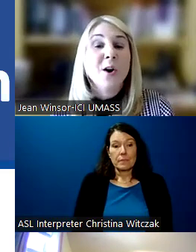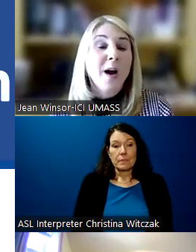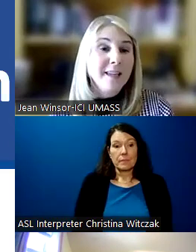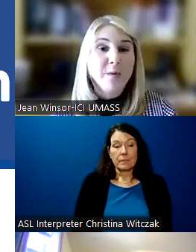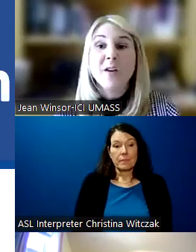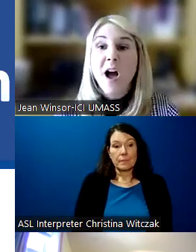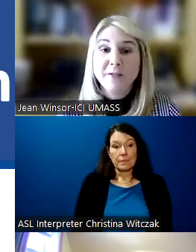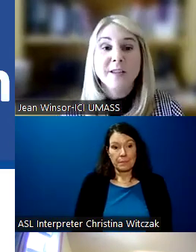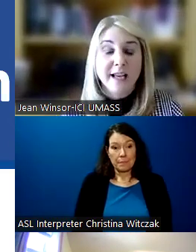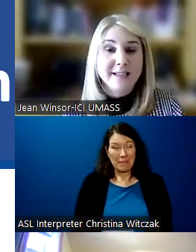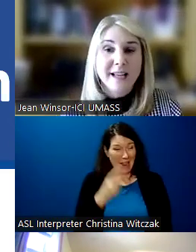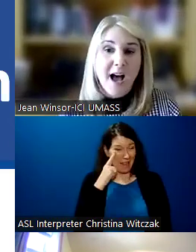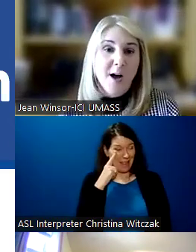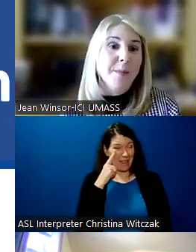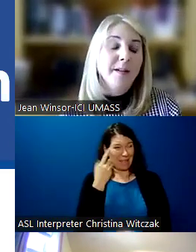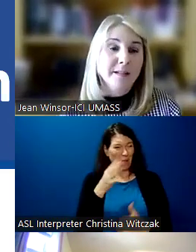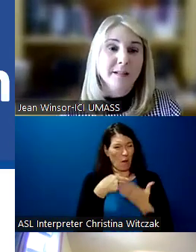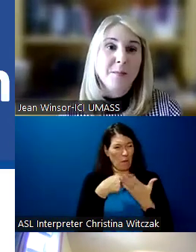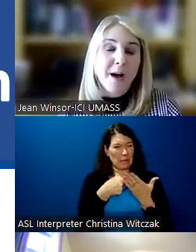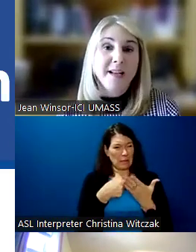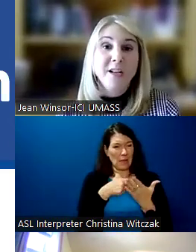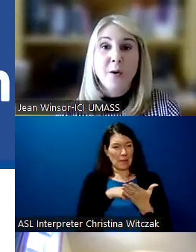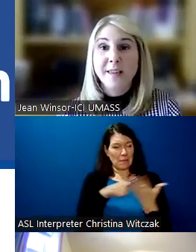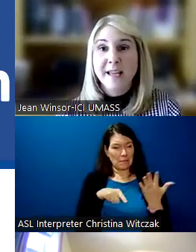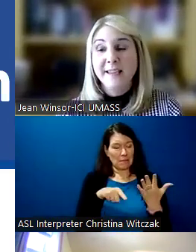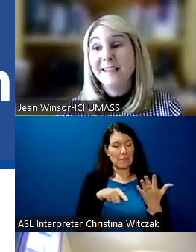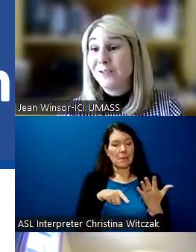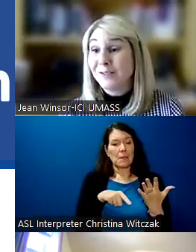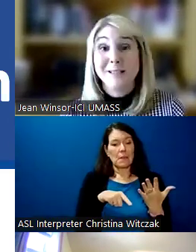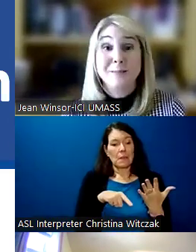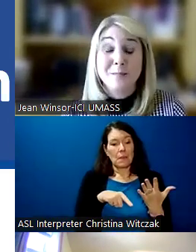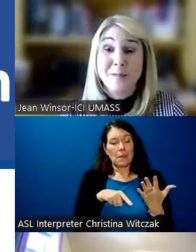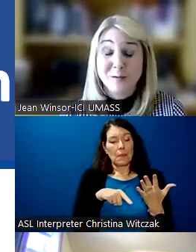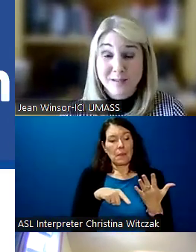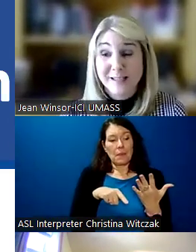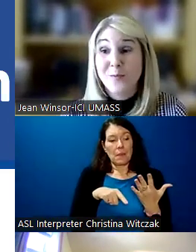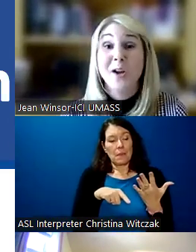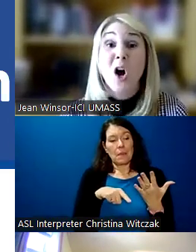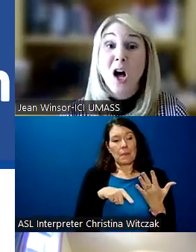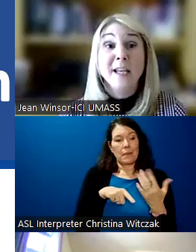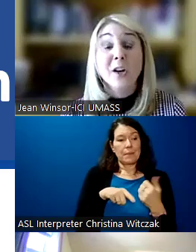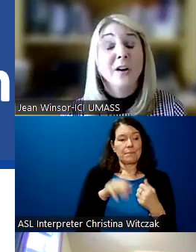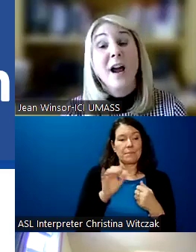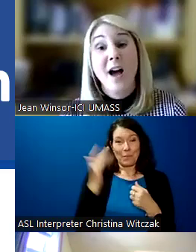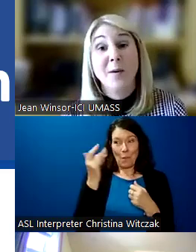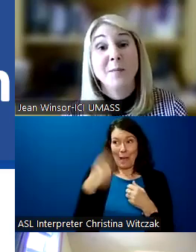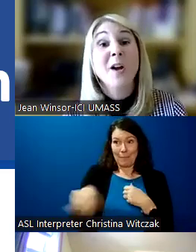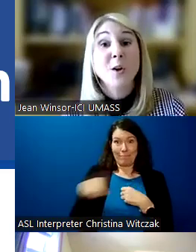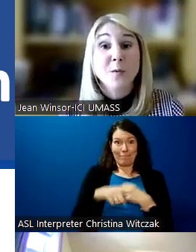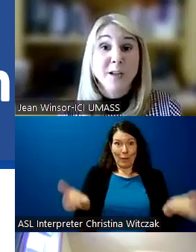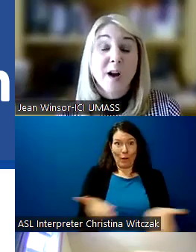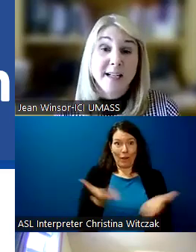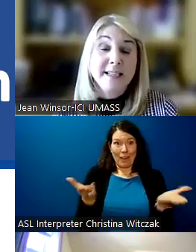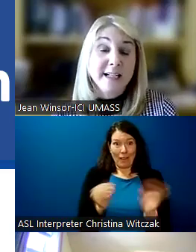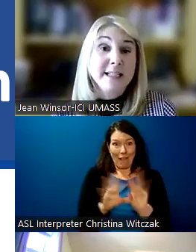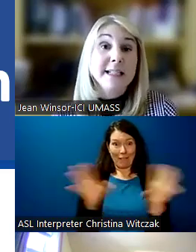So I think we've covered this, but I think this is this is why you're all here. You're